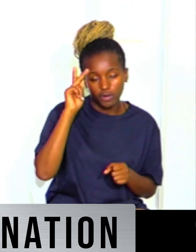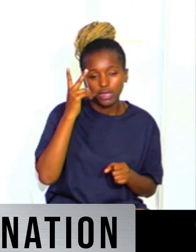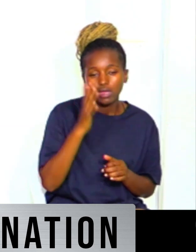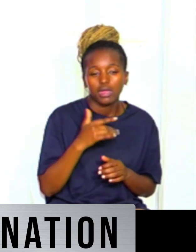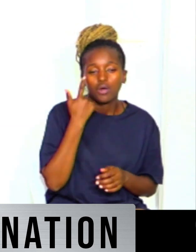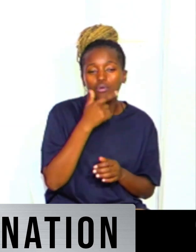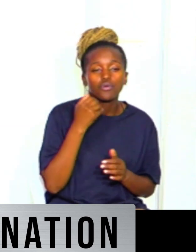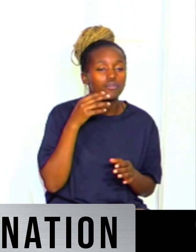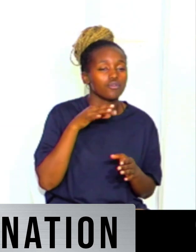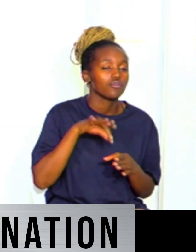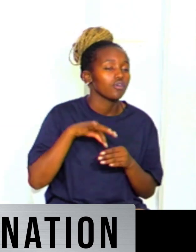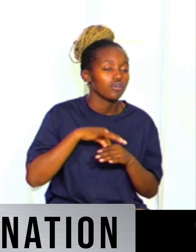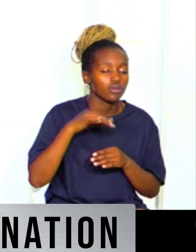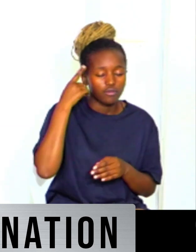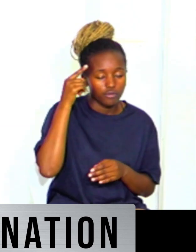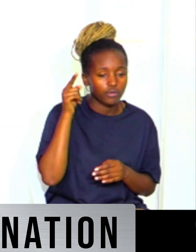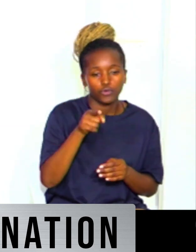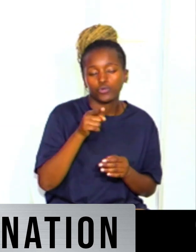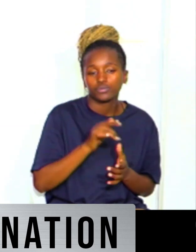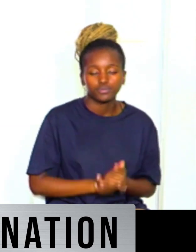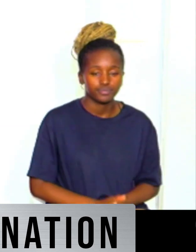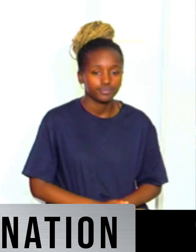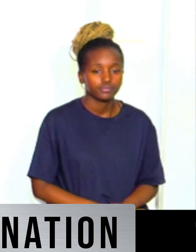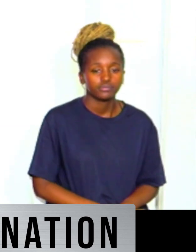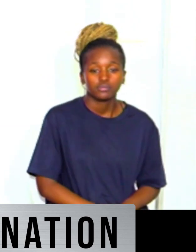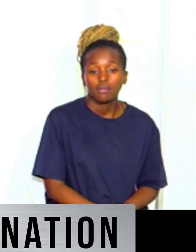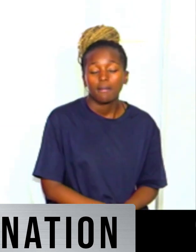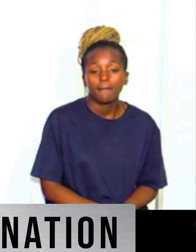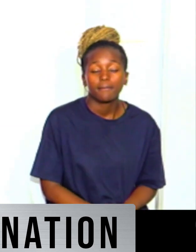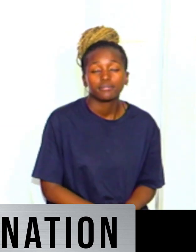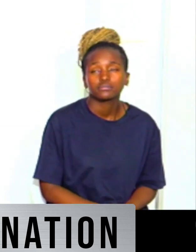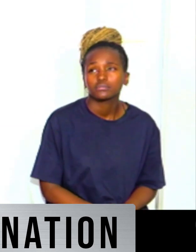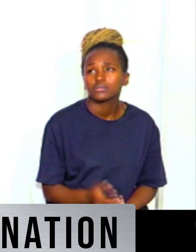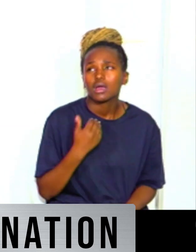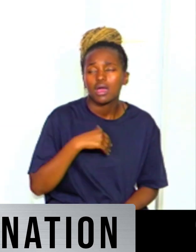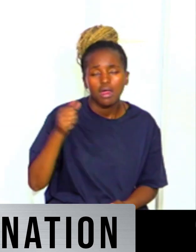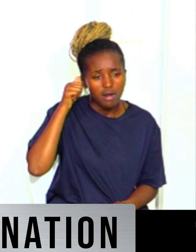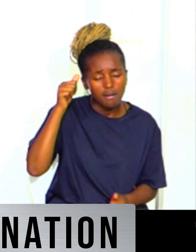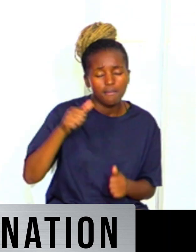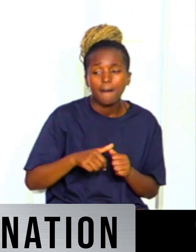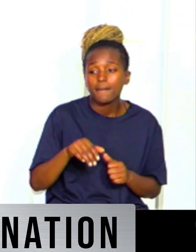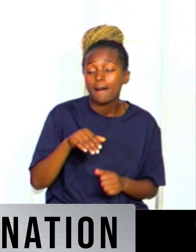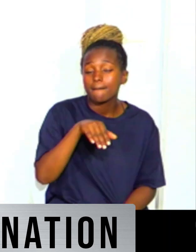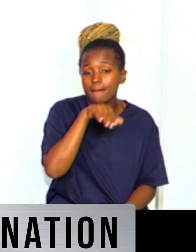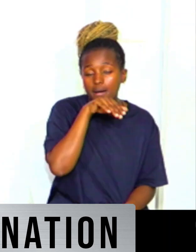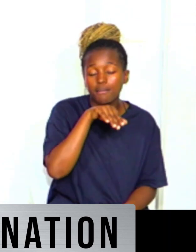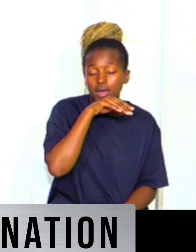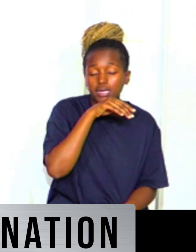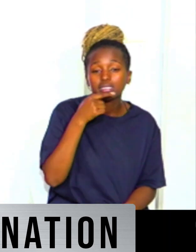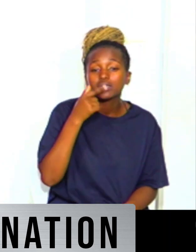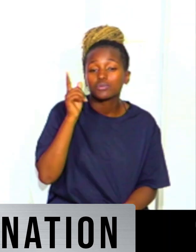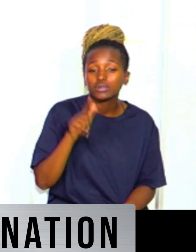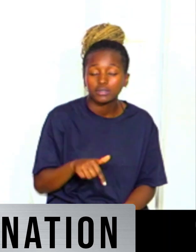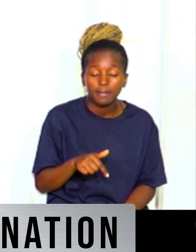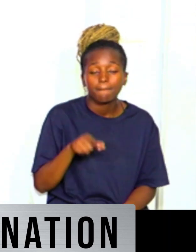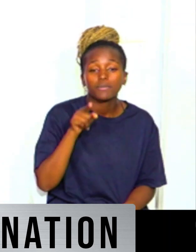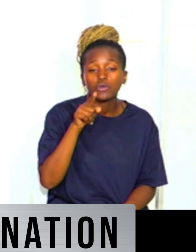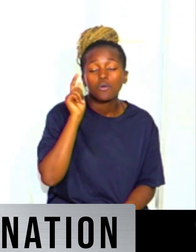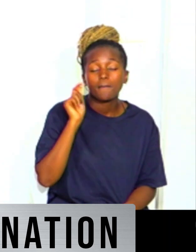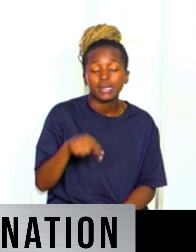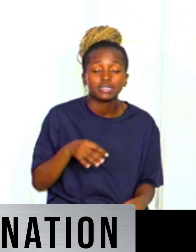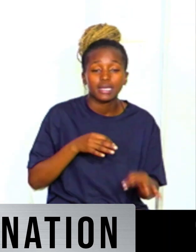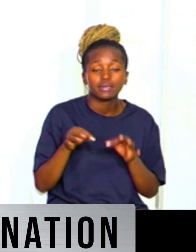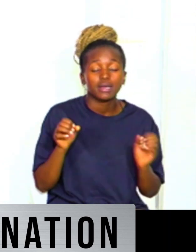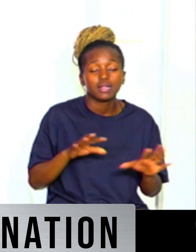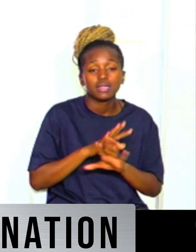you to go and champion for your right. One time, Raila Amolo Odinga said, you should be very clear,